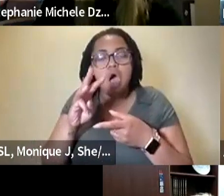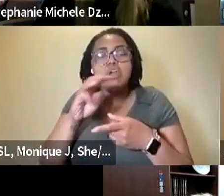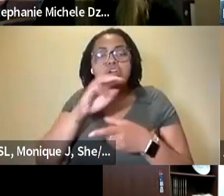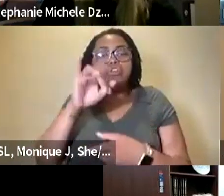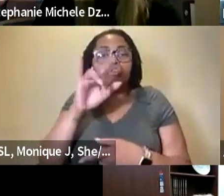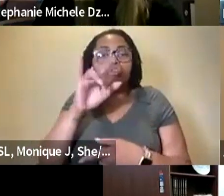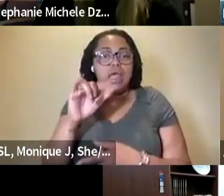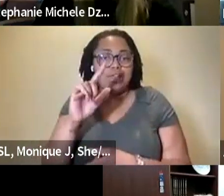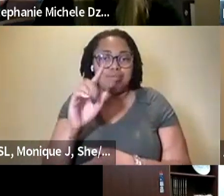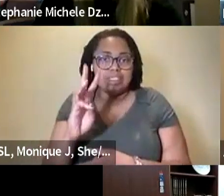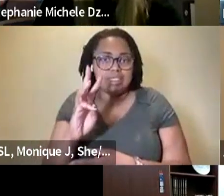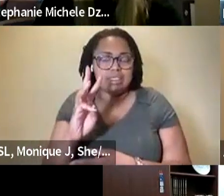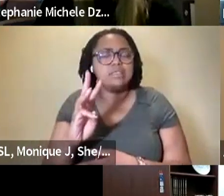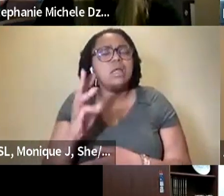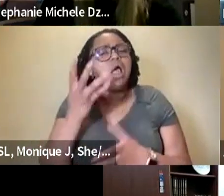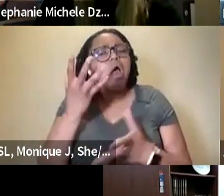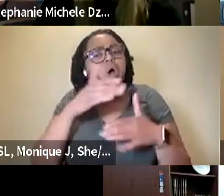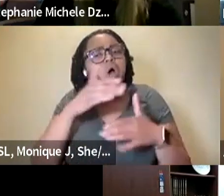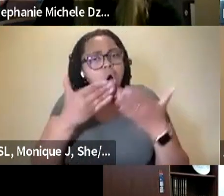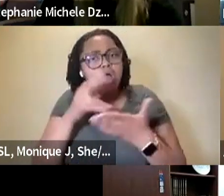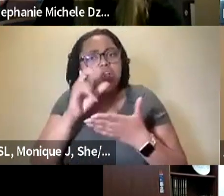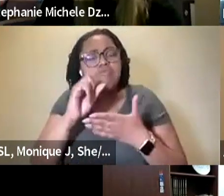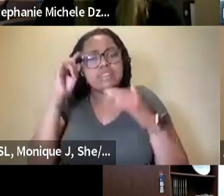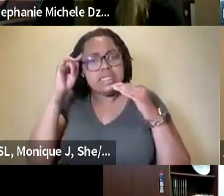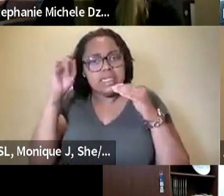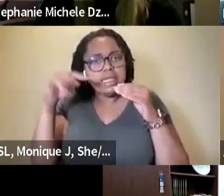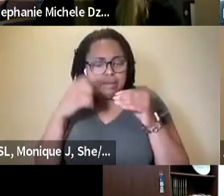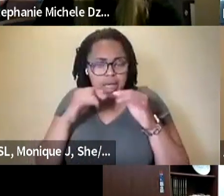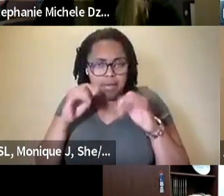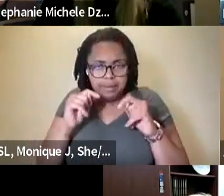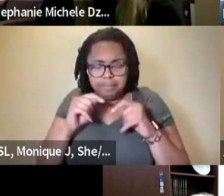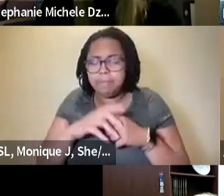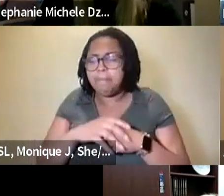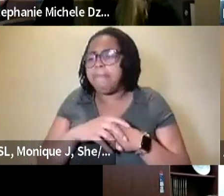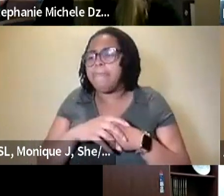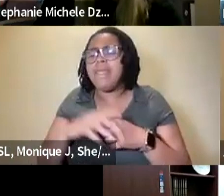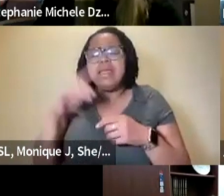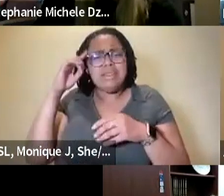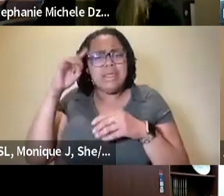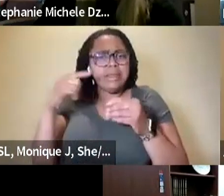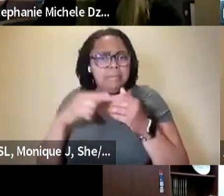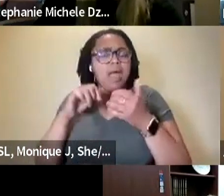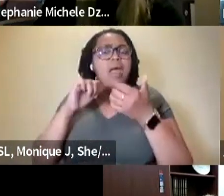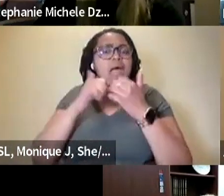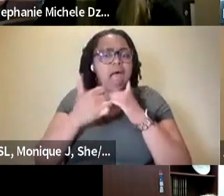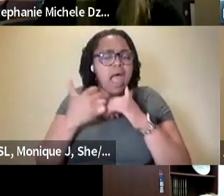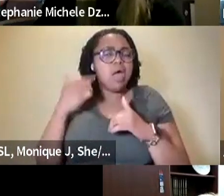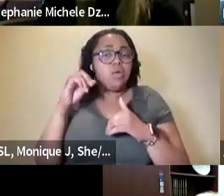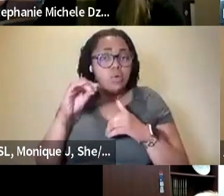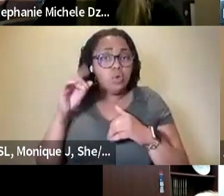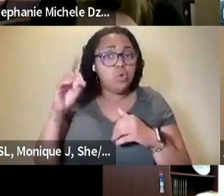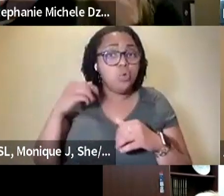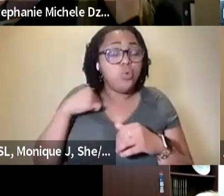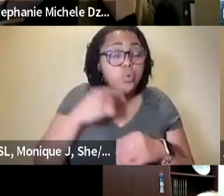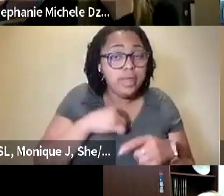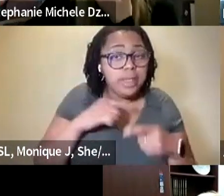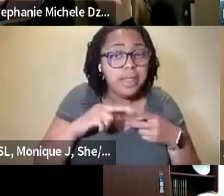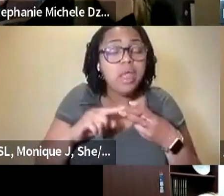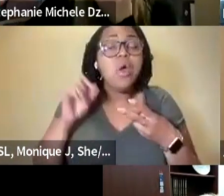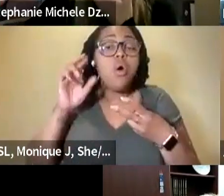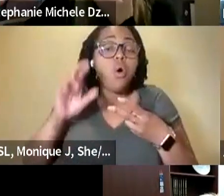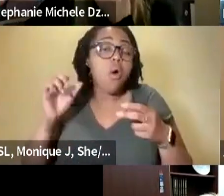thinking caps on and think about ways, how do we or how could we be